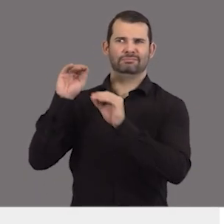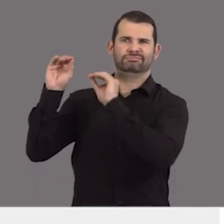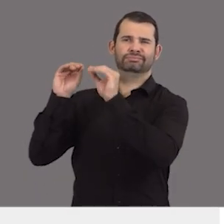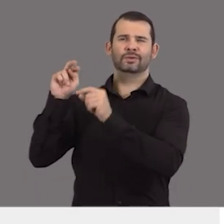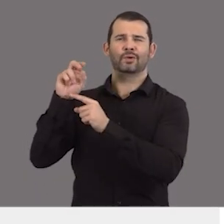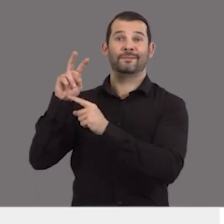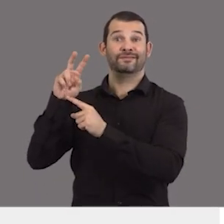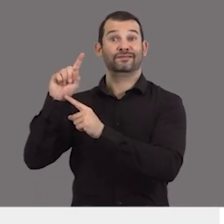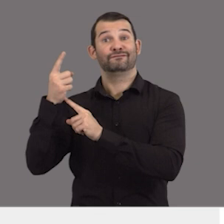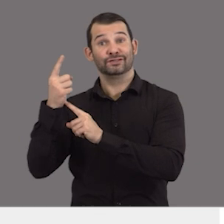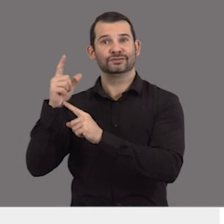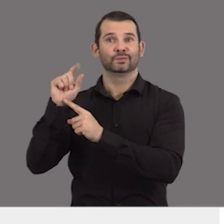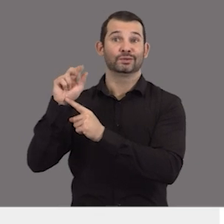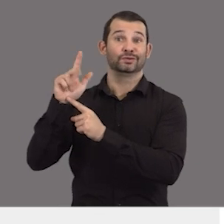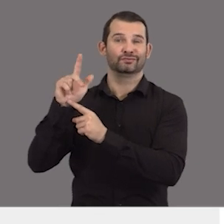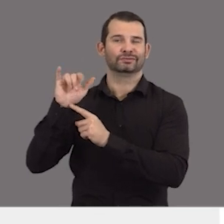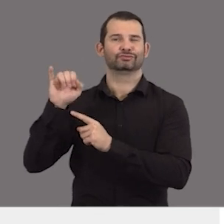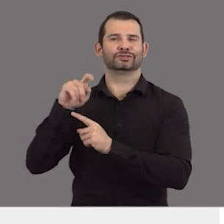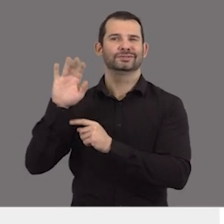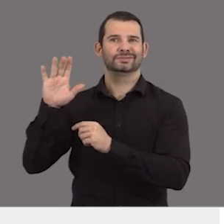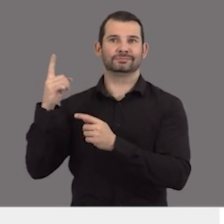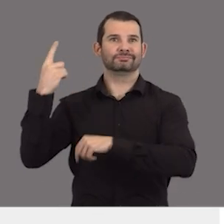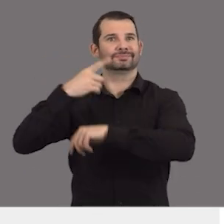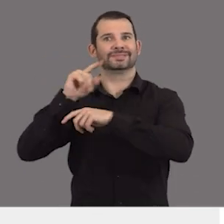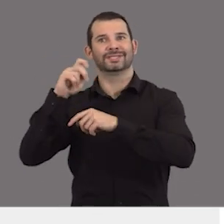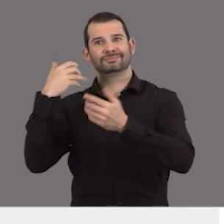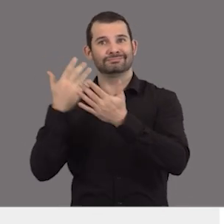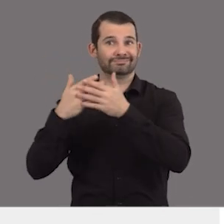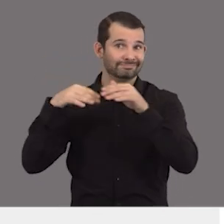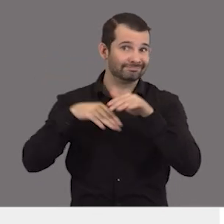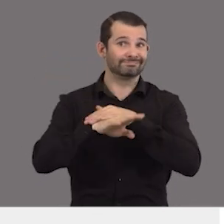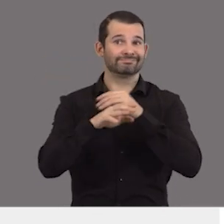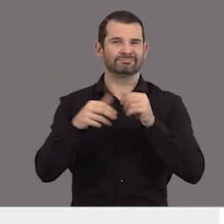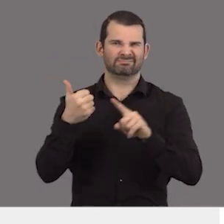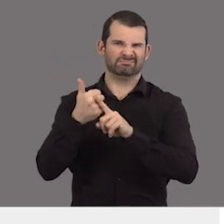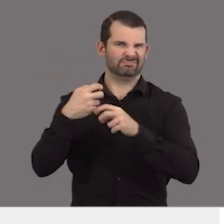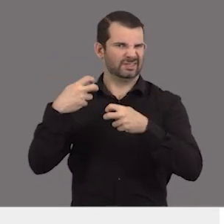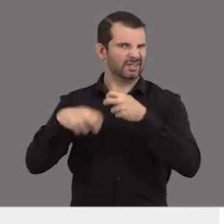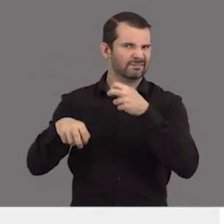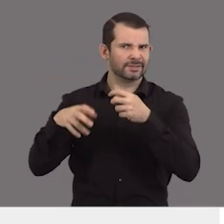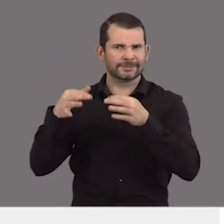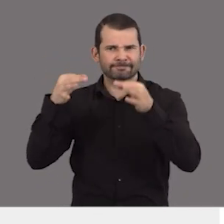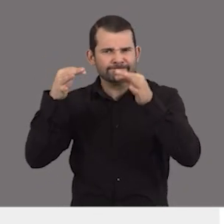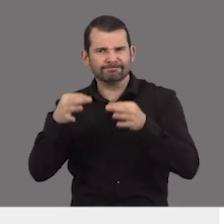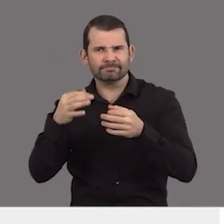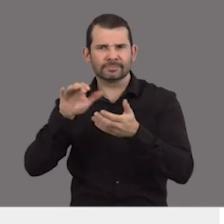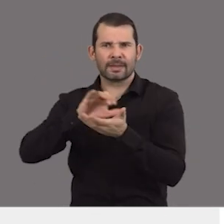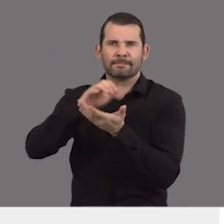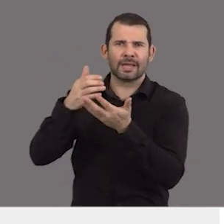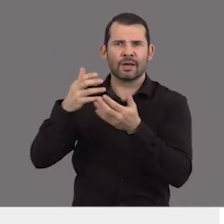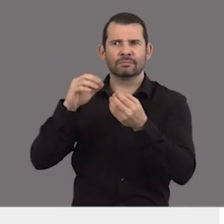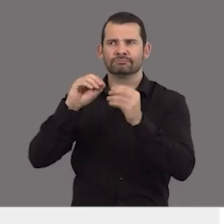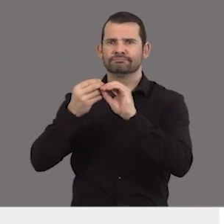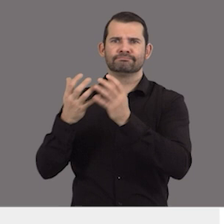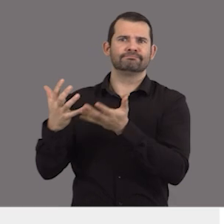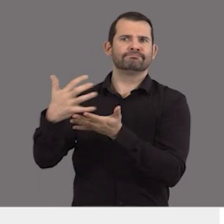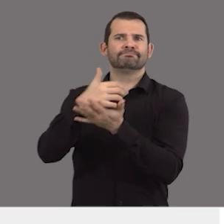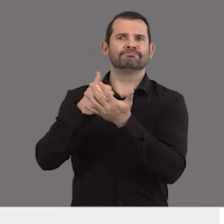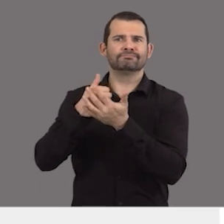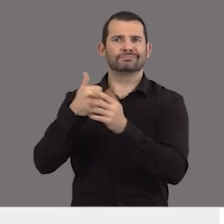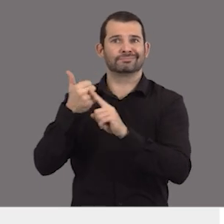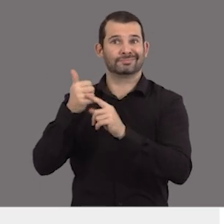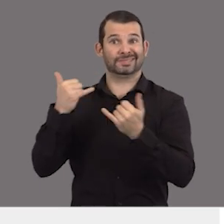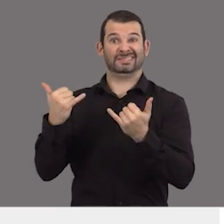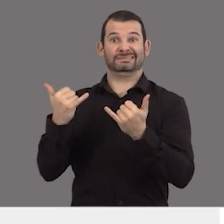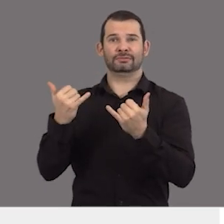Enter November 1st, 2023 as Jeet's date of entry. It is difficult to determine the amount of net